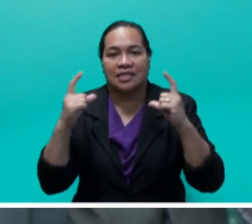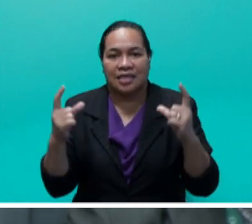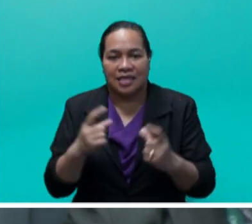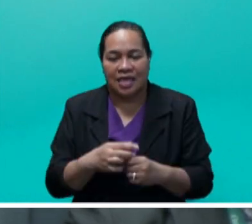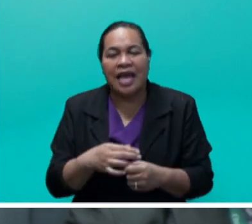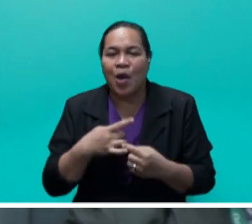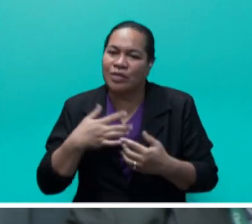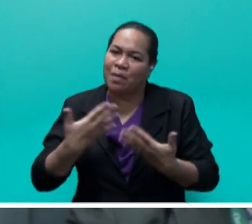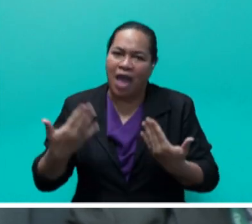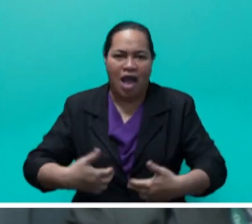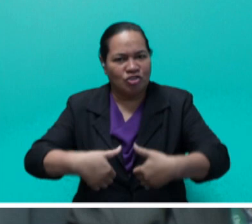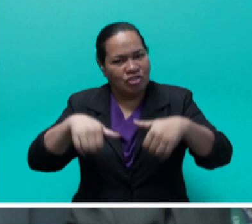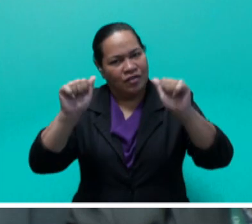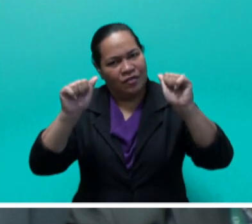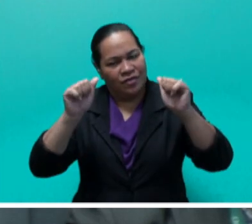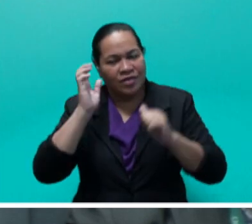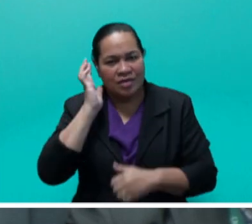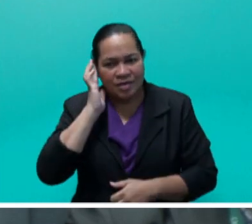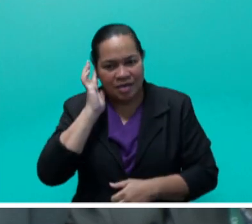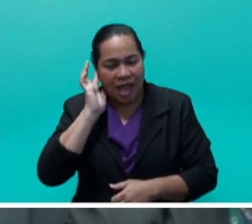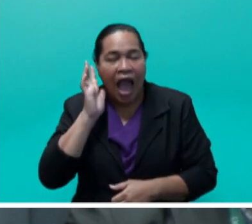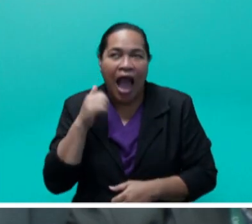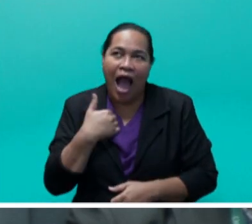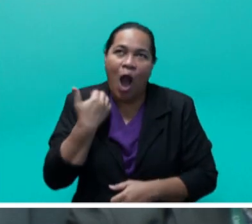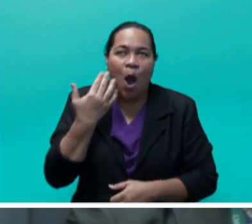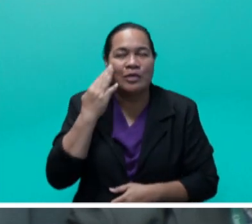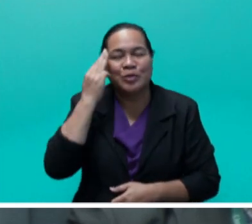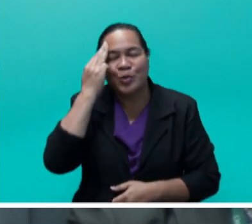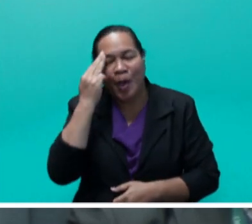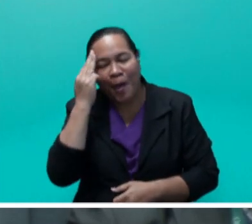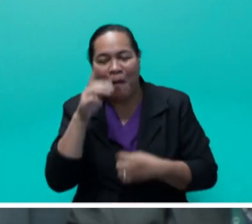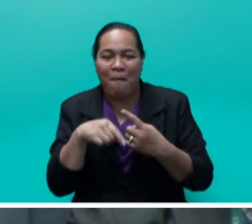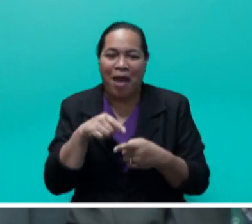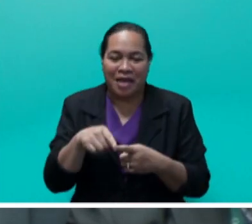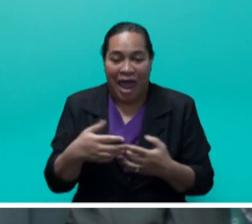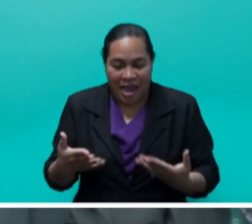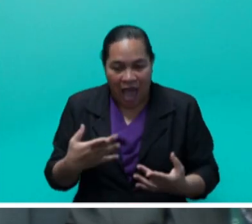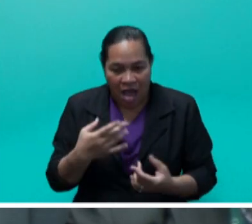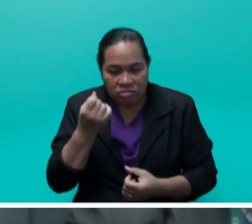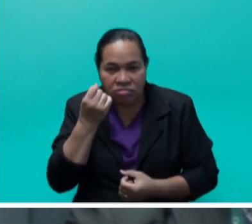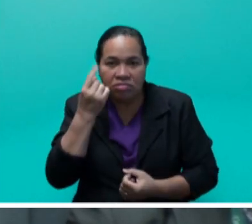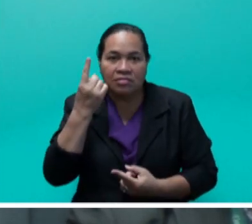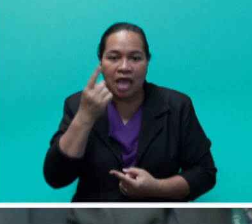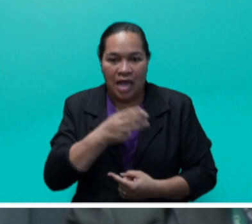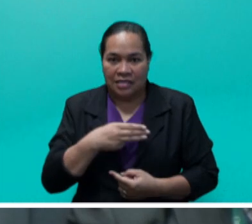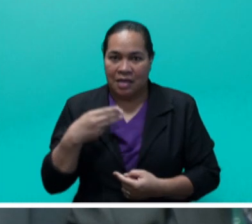a milestone I always dreamt about and have now come to realize as a